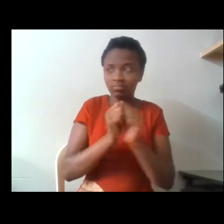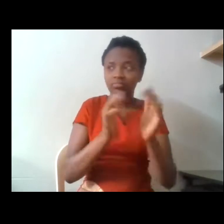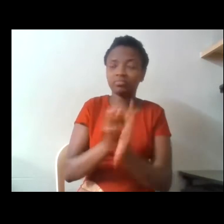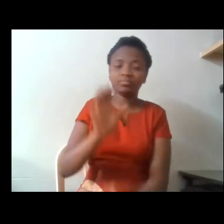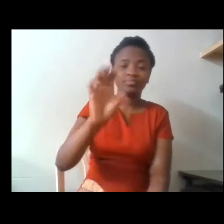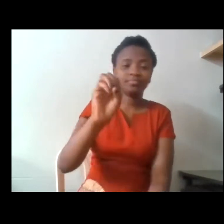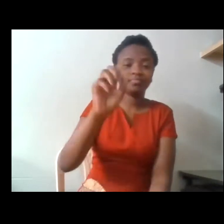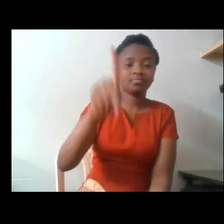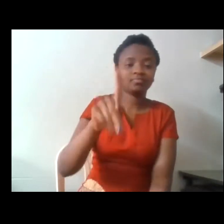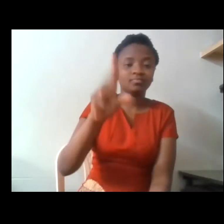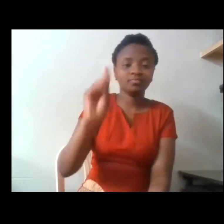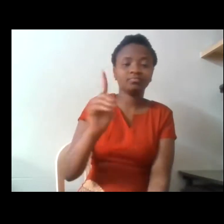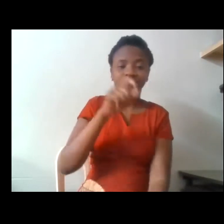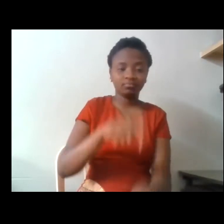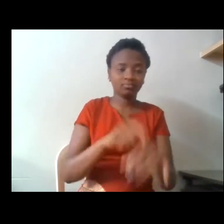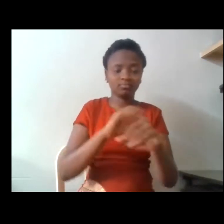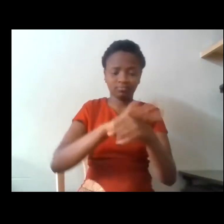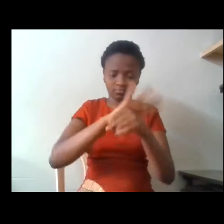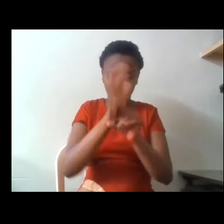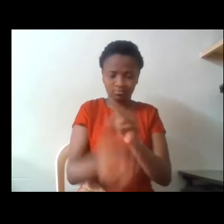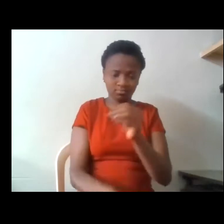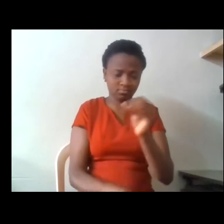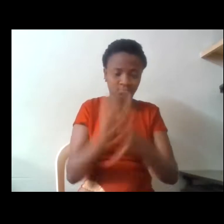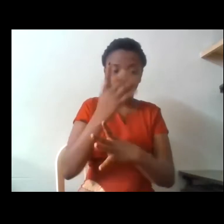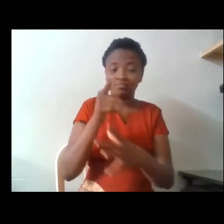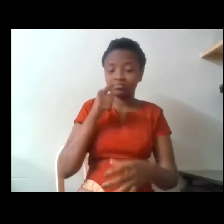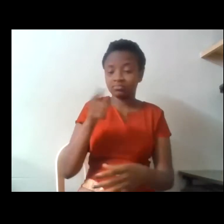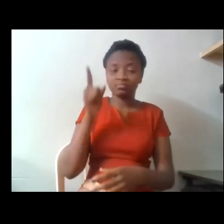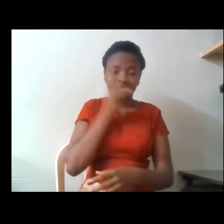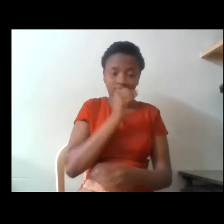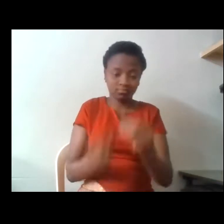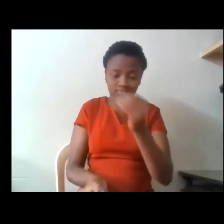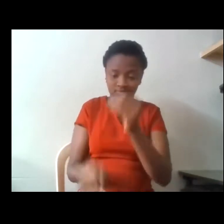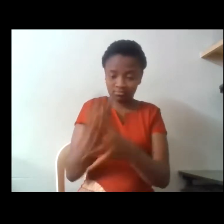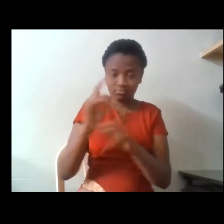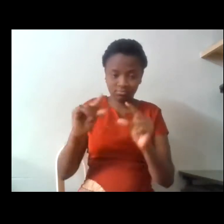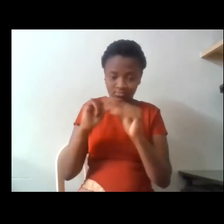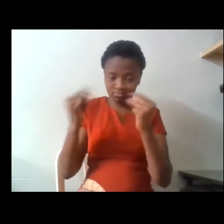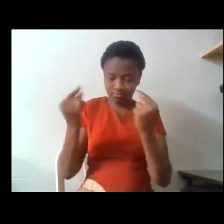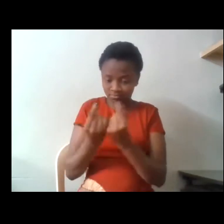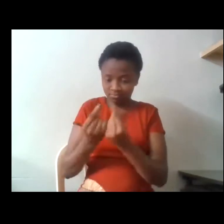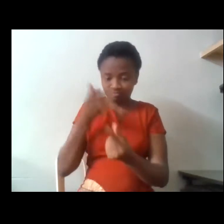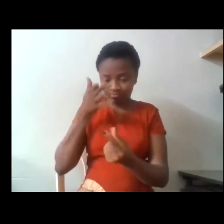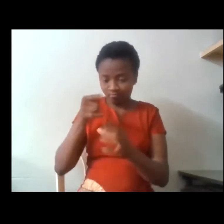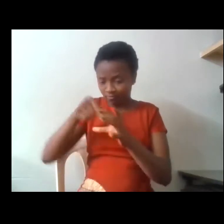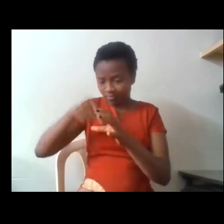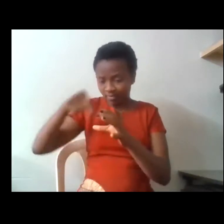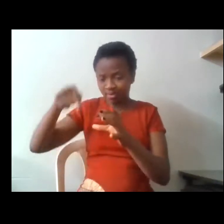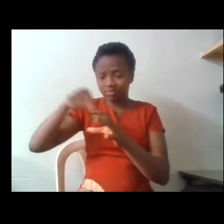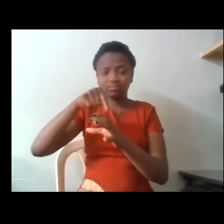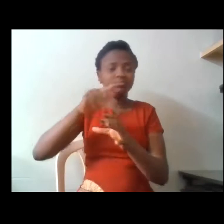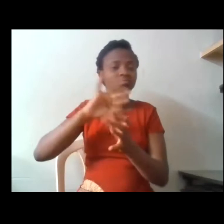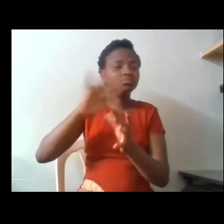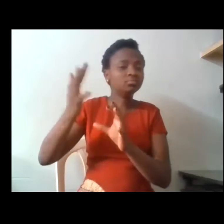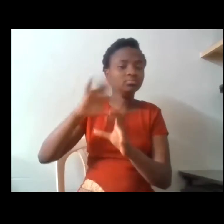COVID interventions. We set up an internal task force across the Federation on our COVID response, and